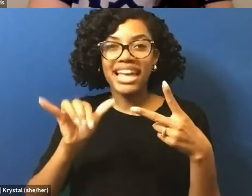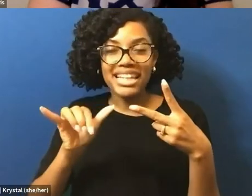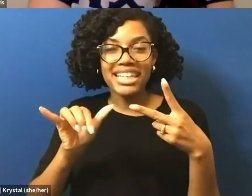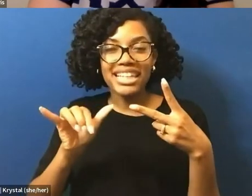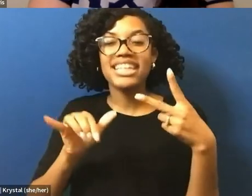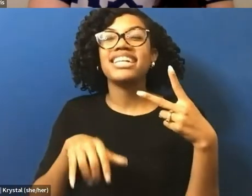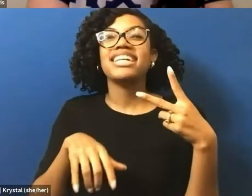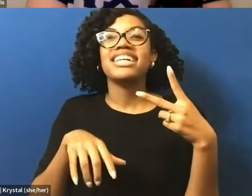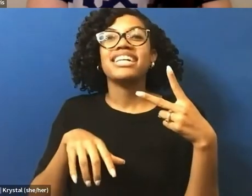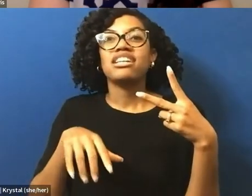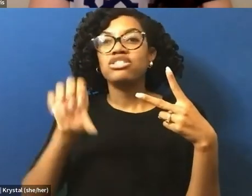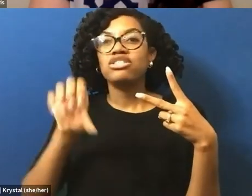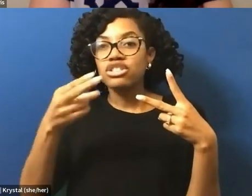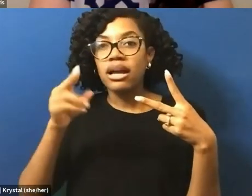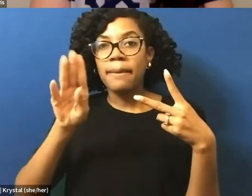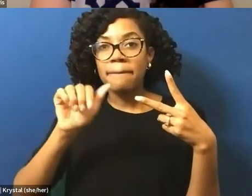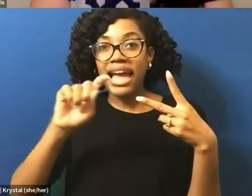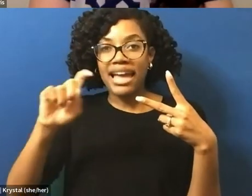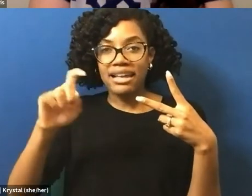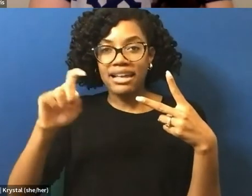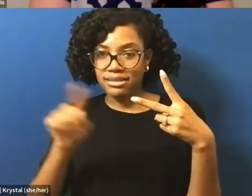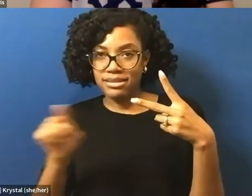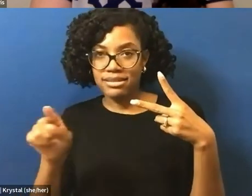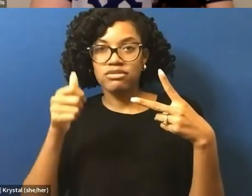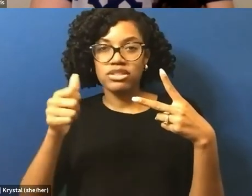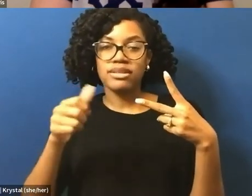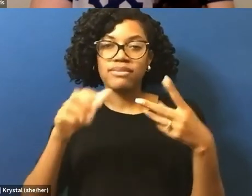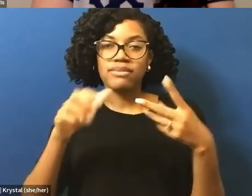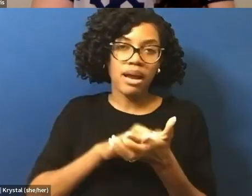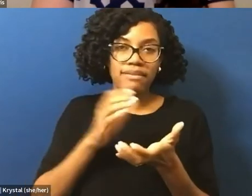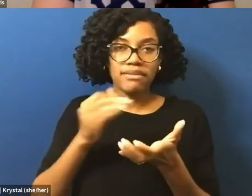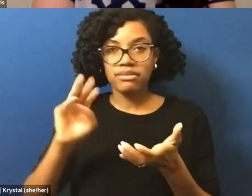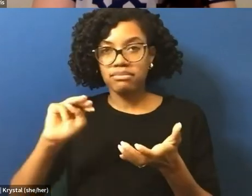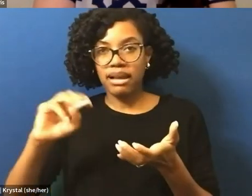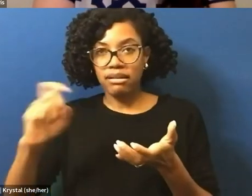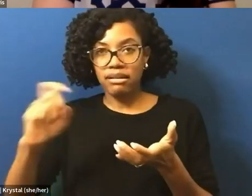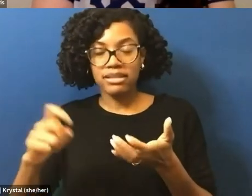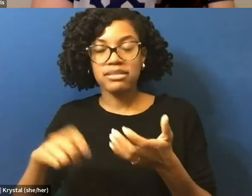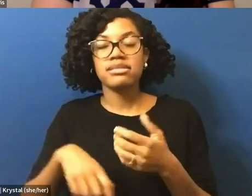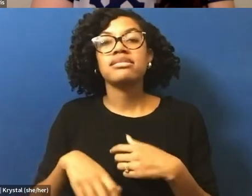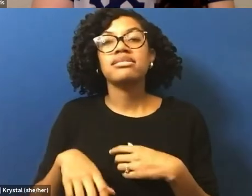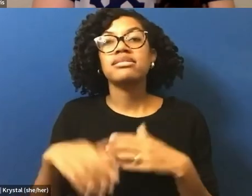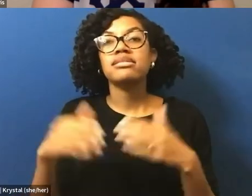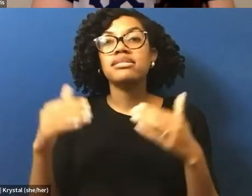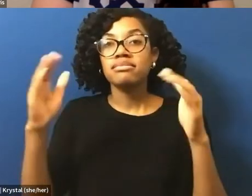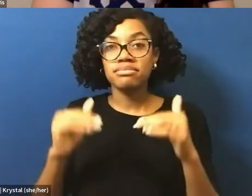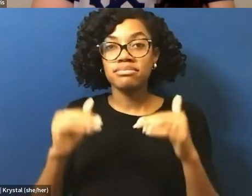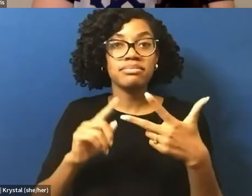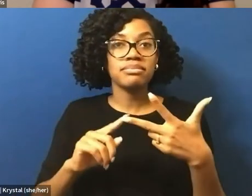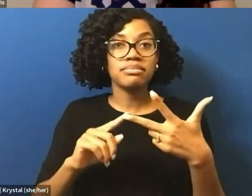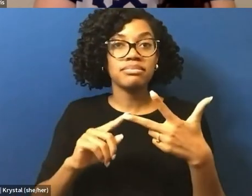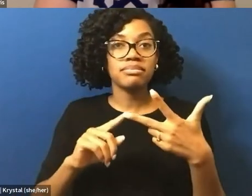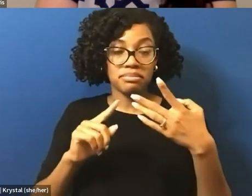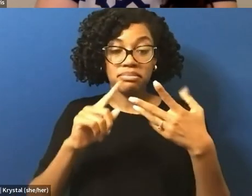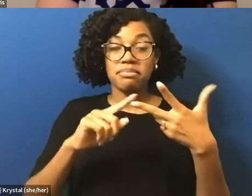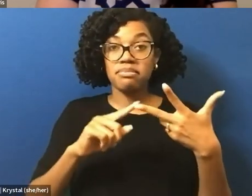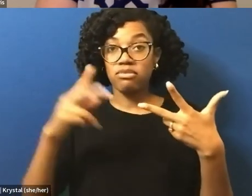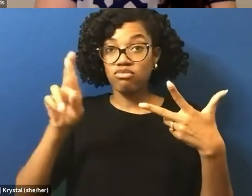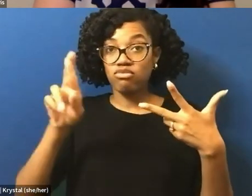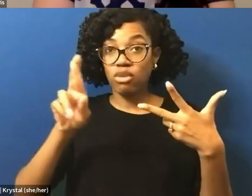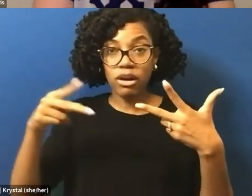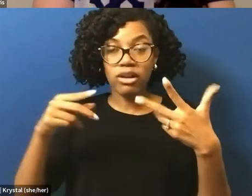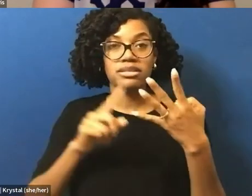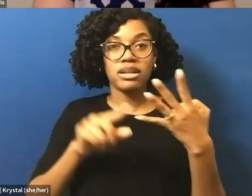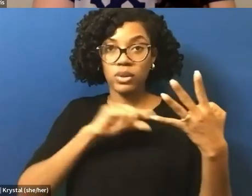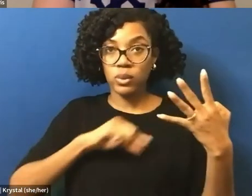Malcolm X's widow, and they've got Parks and Queen Mother Moore. So that should tell you